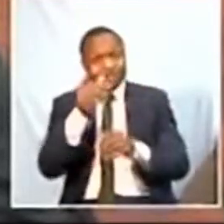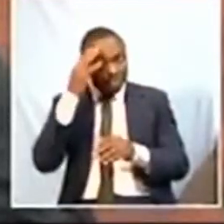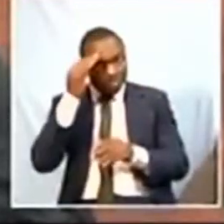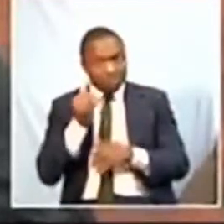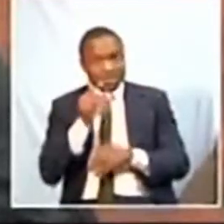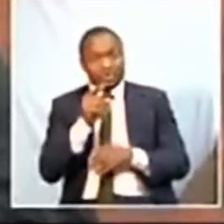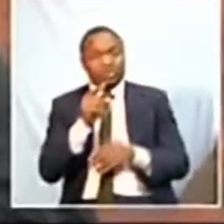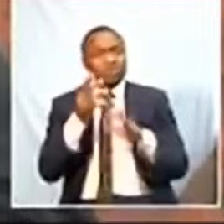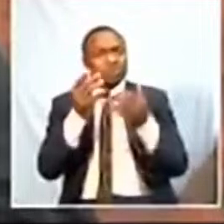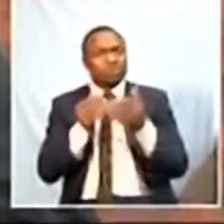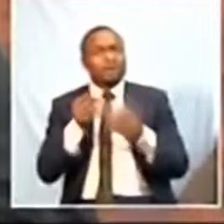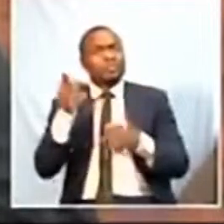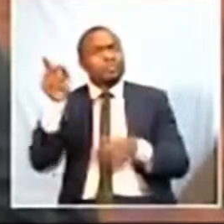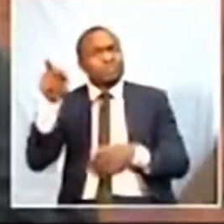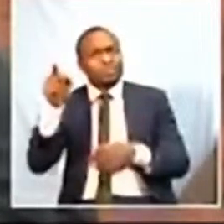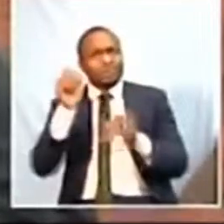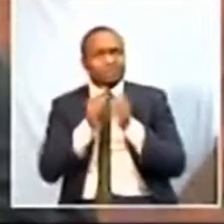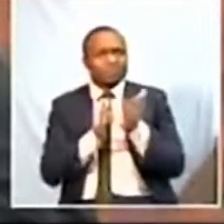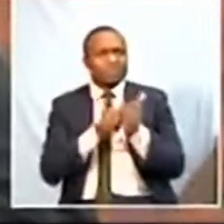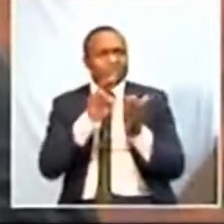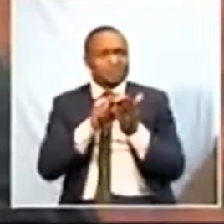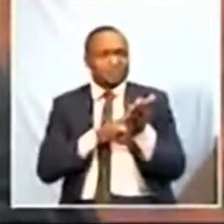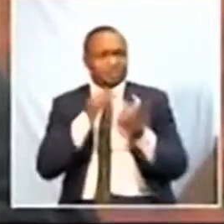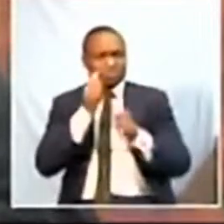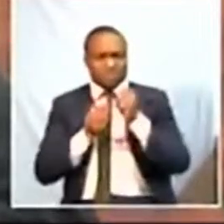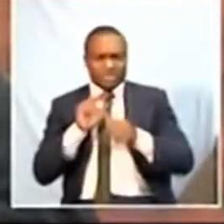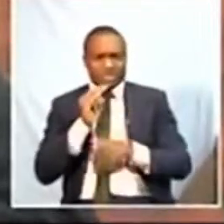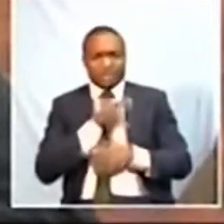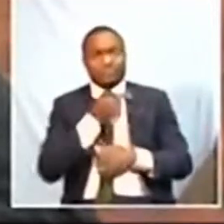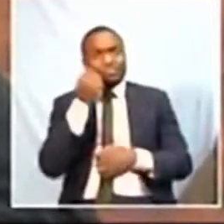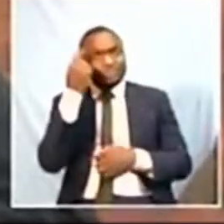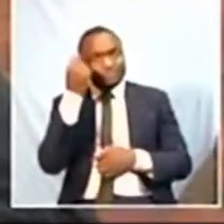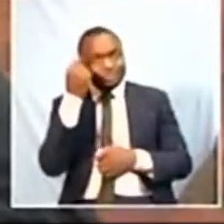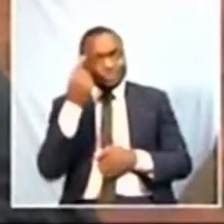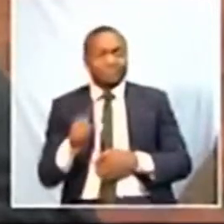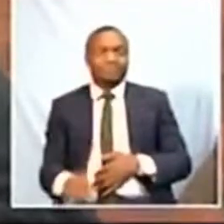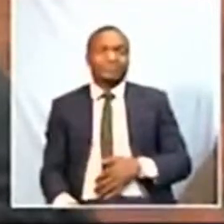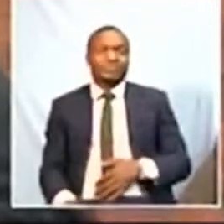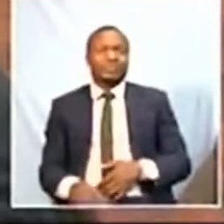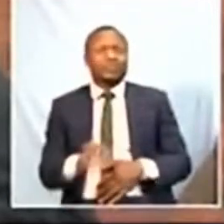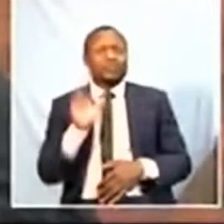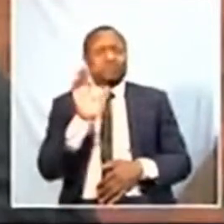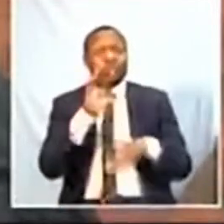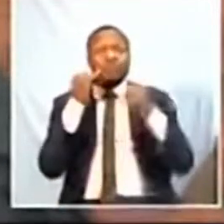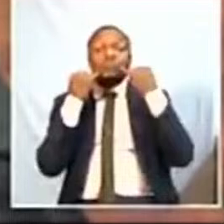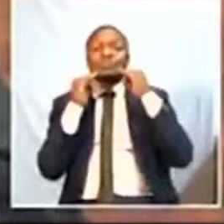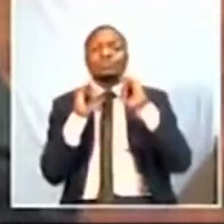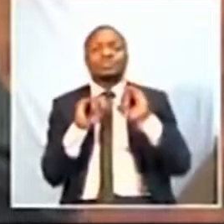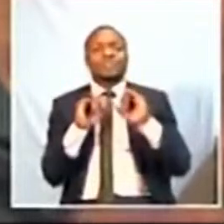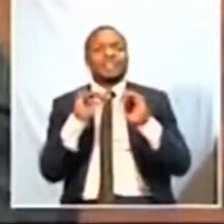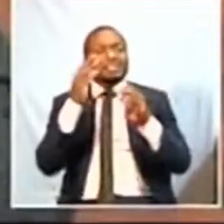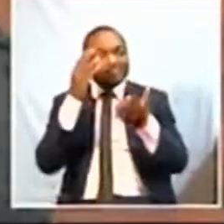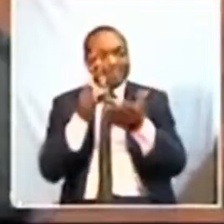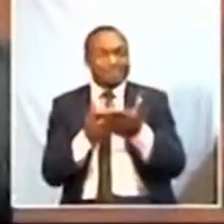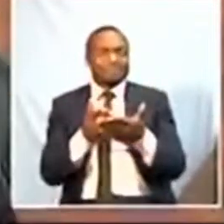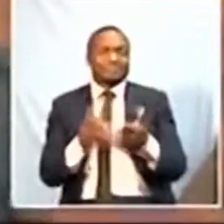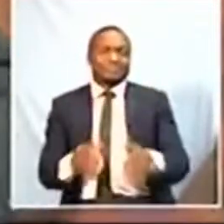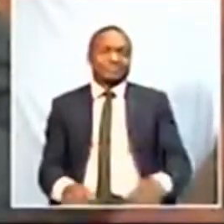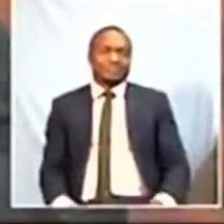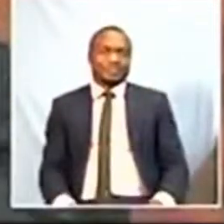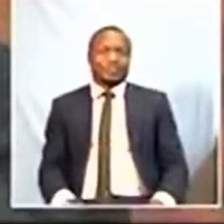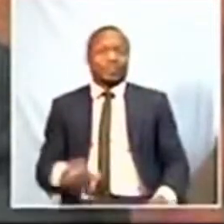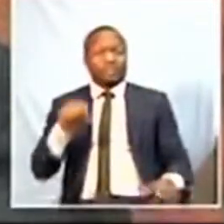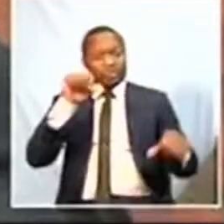doing that, you want to preach about the regulation, which we understand. And for your information,